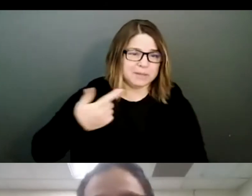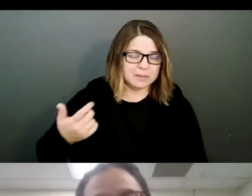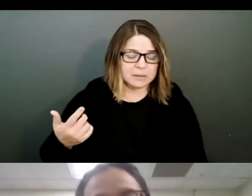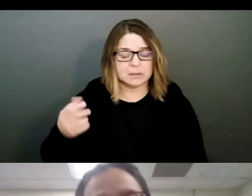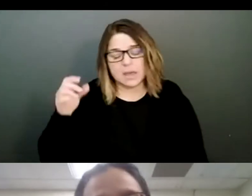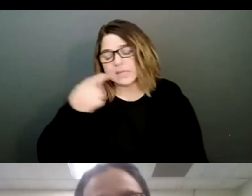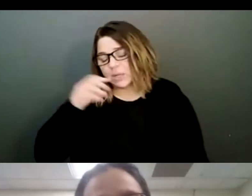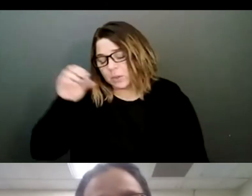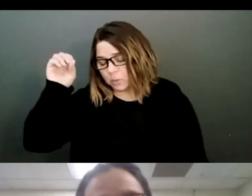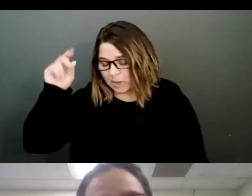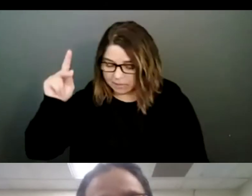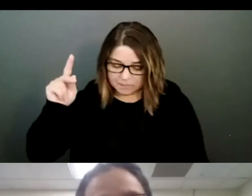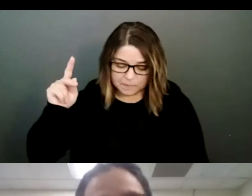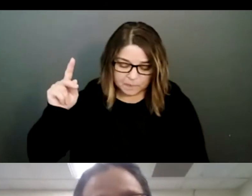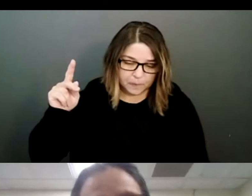all right,